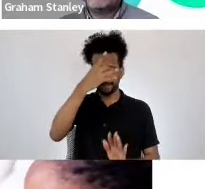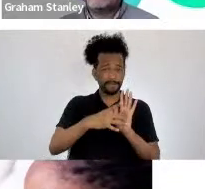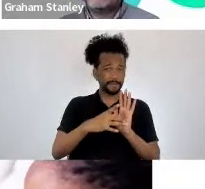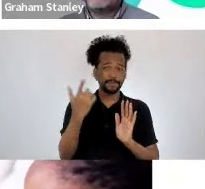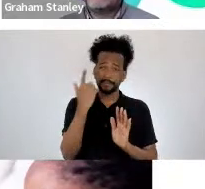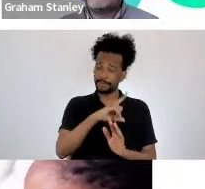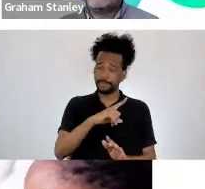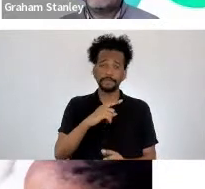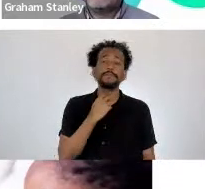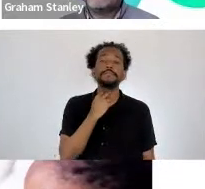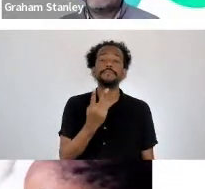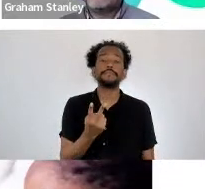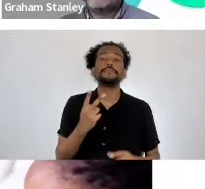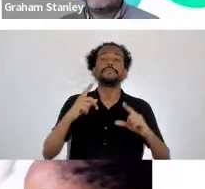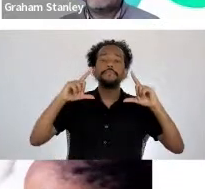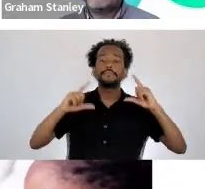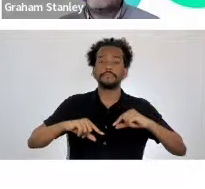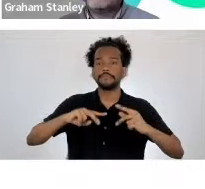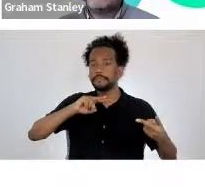Taiwanese learners.